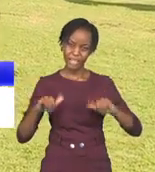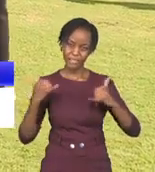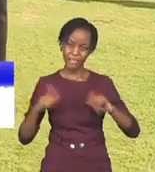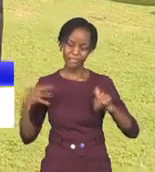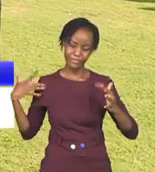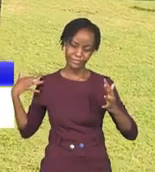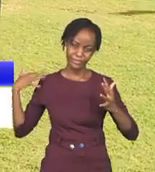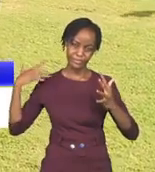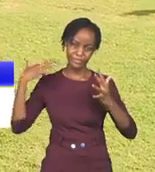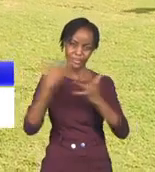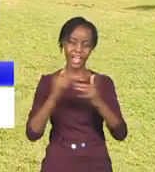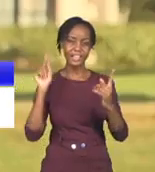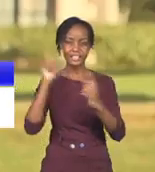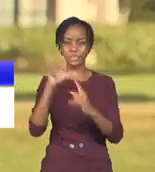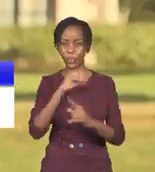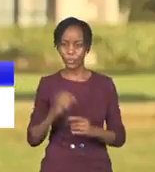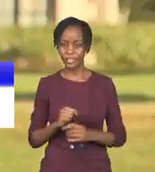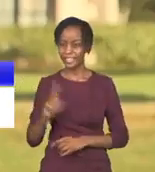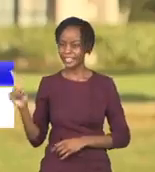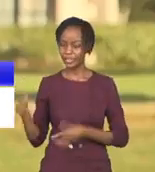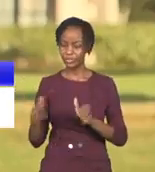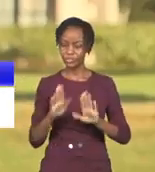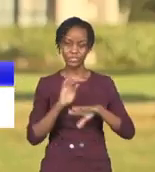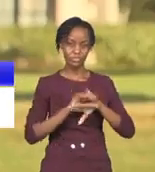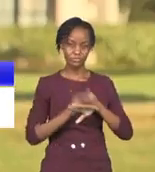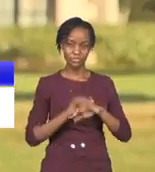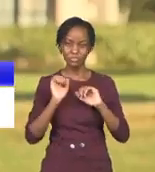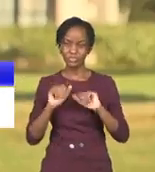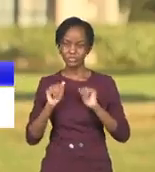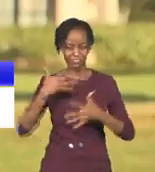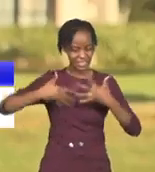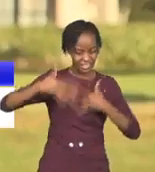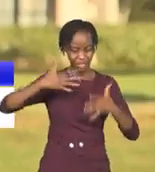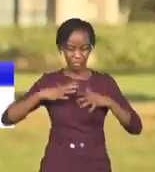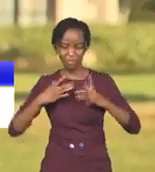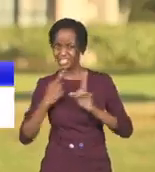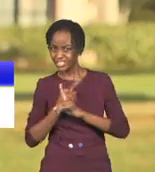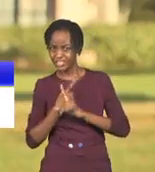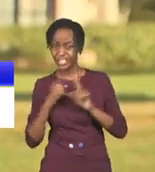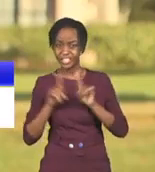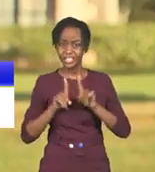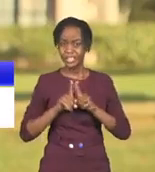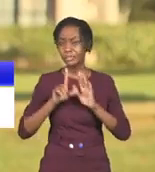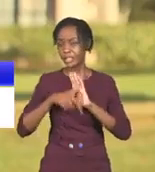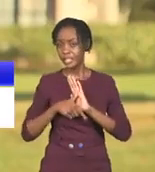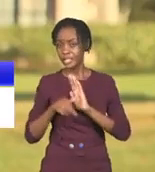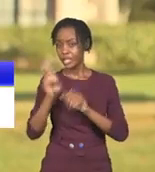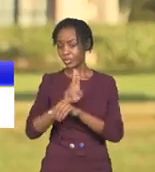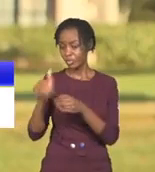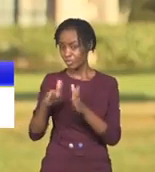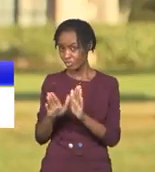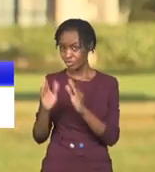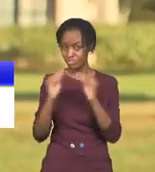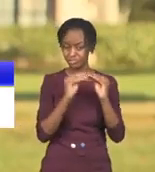as old. With this game, there's a lot of opportunities in terms of networking, and for them to use that and utilize that to meet